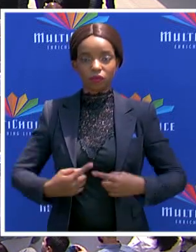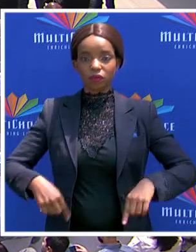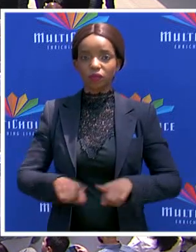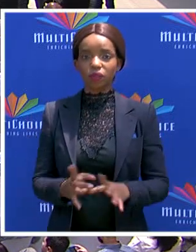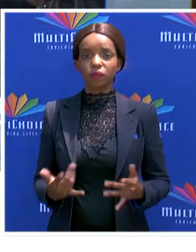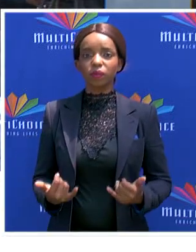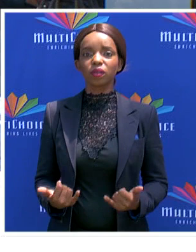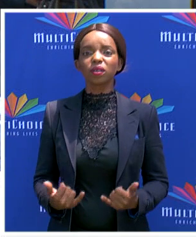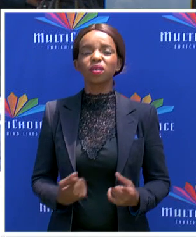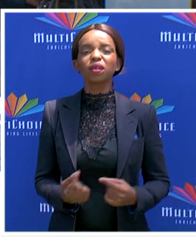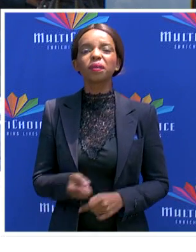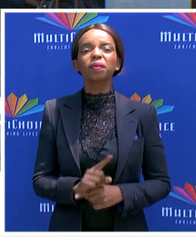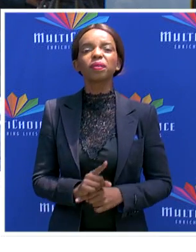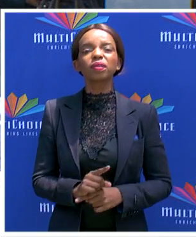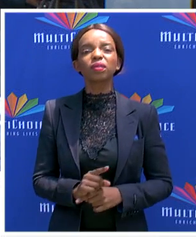boat.